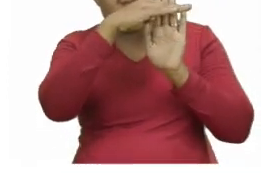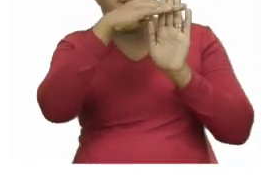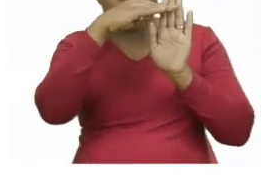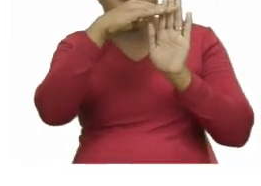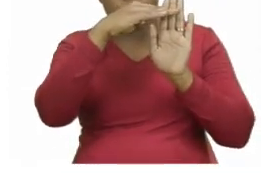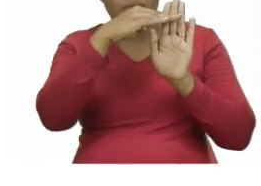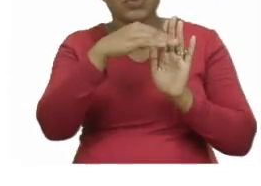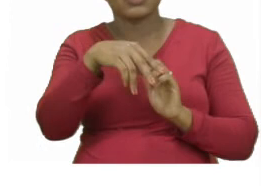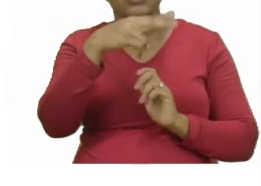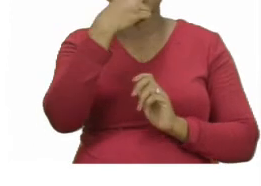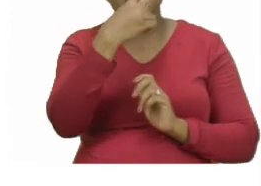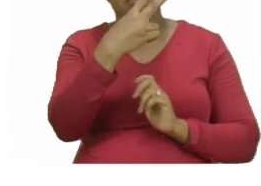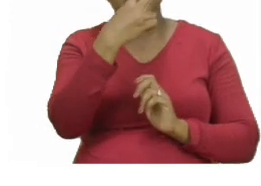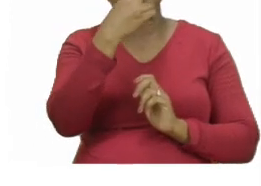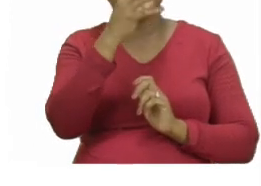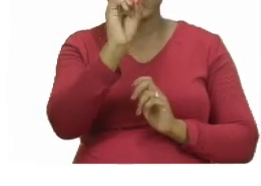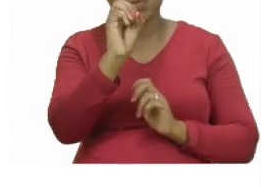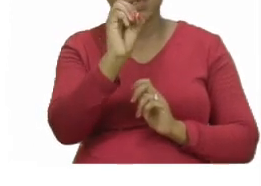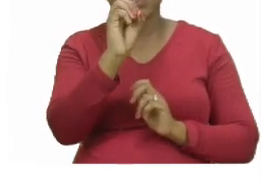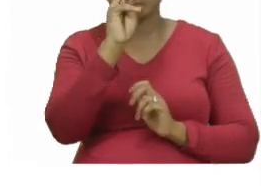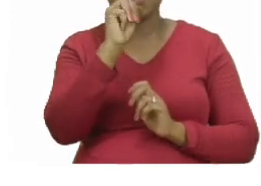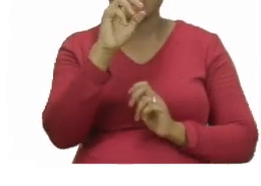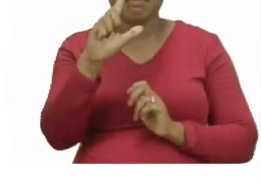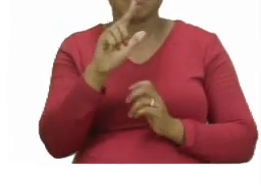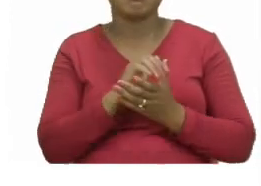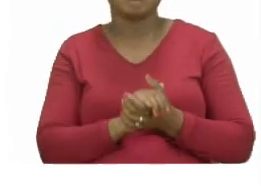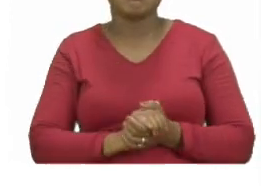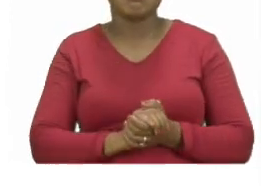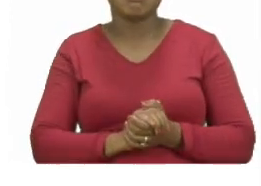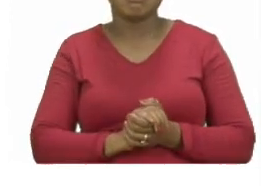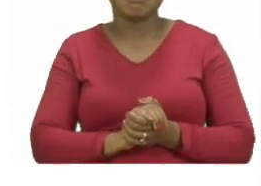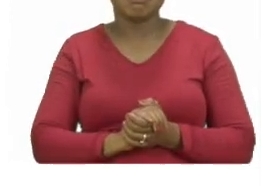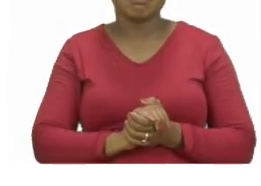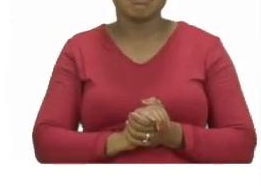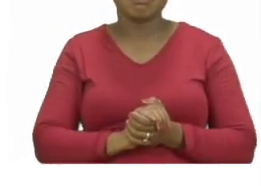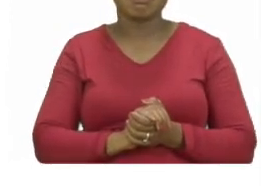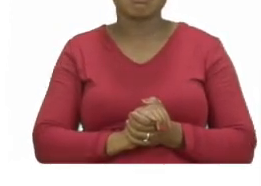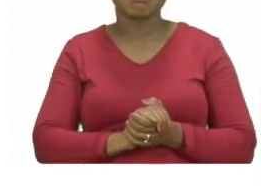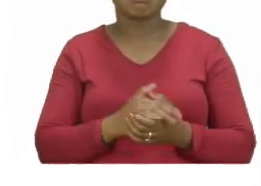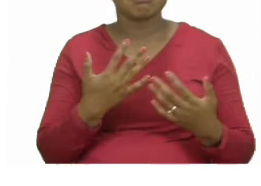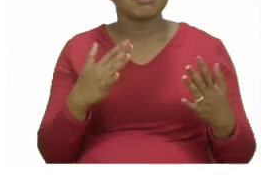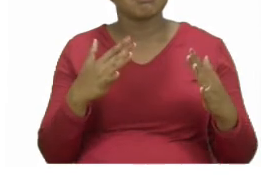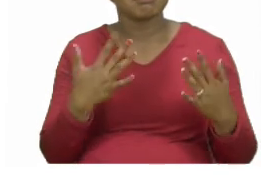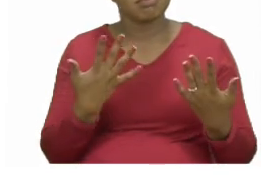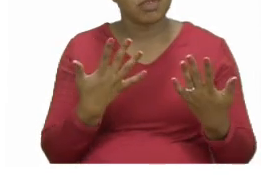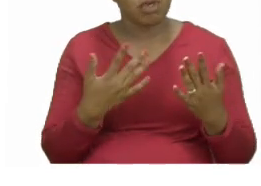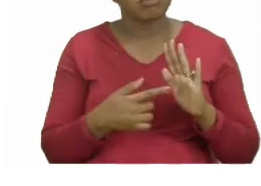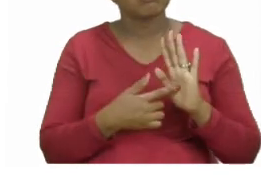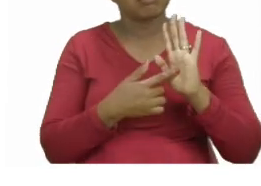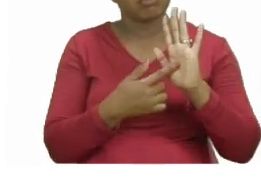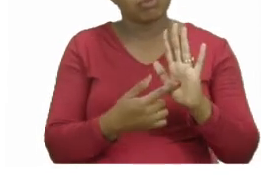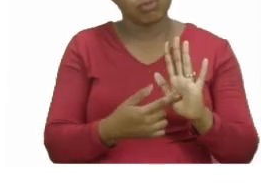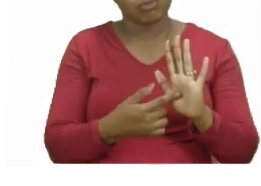250 milliliters. Right. Now let's see how we are going to do that. On